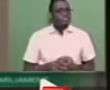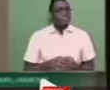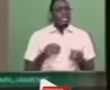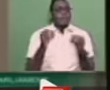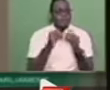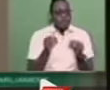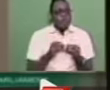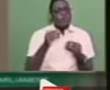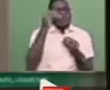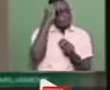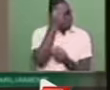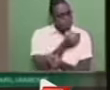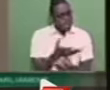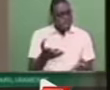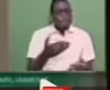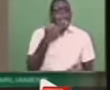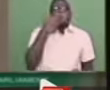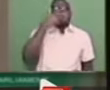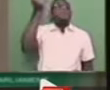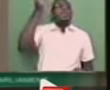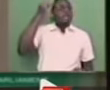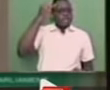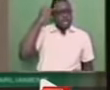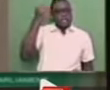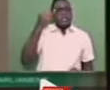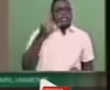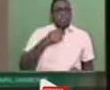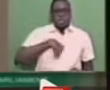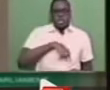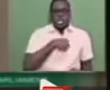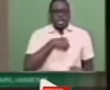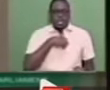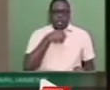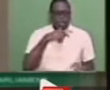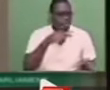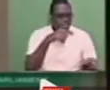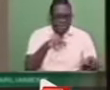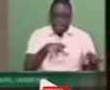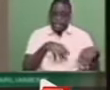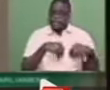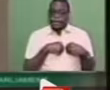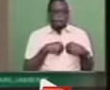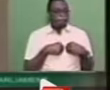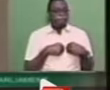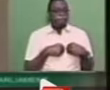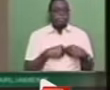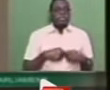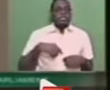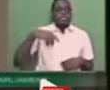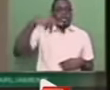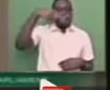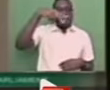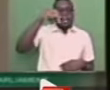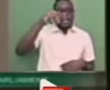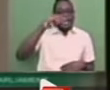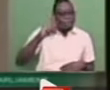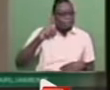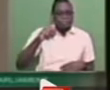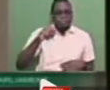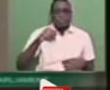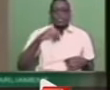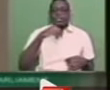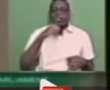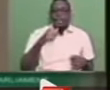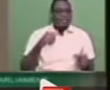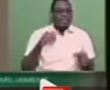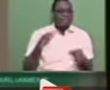is ridiculous and unacceptable that an administration which refused to test more than 5% of the population before the